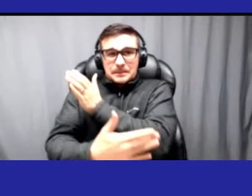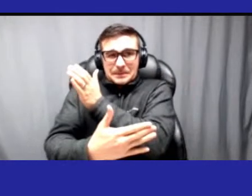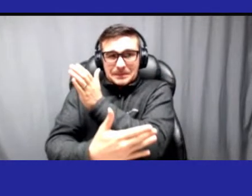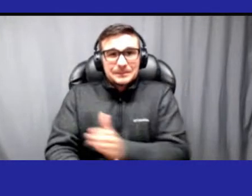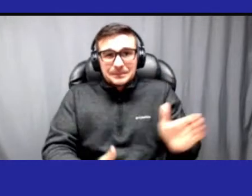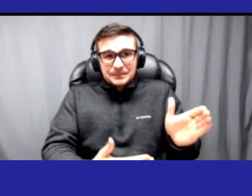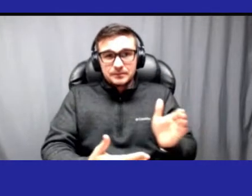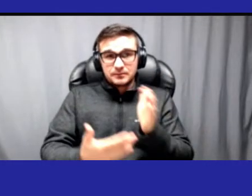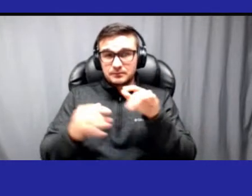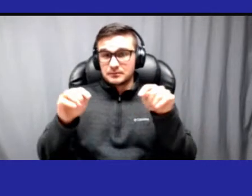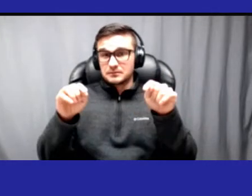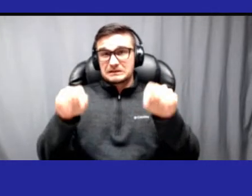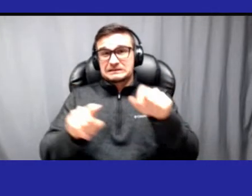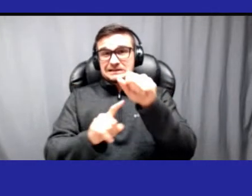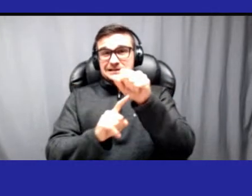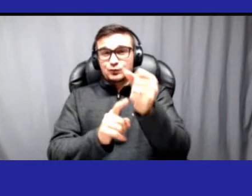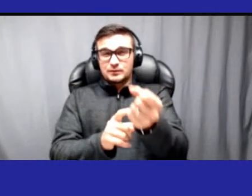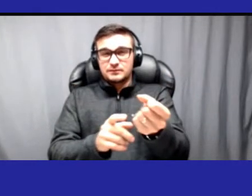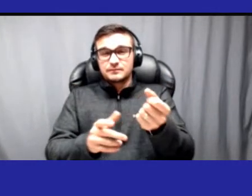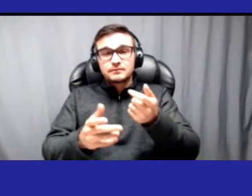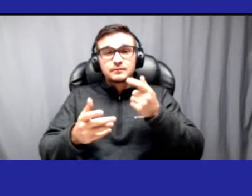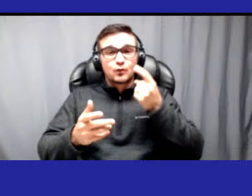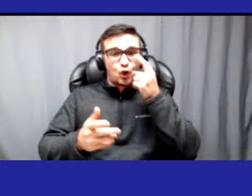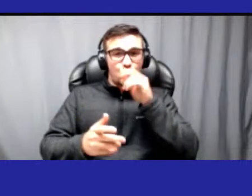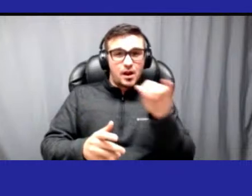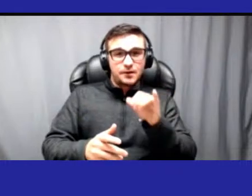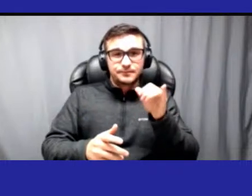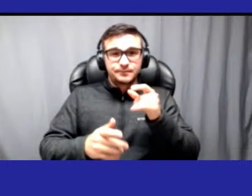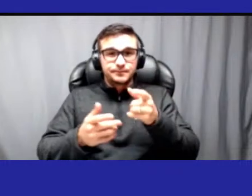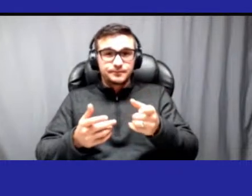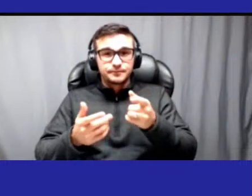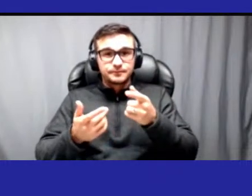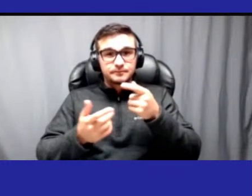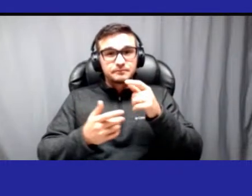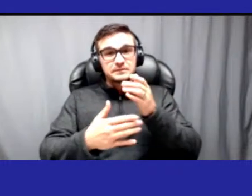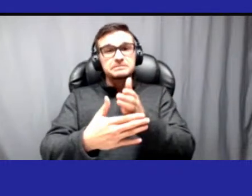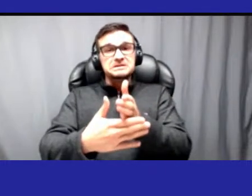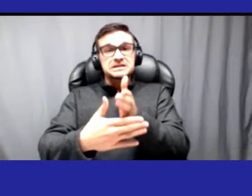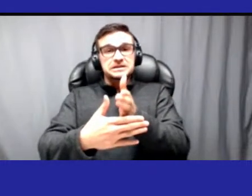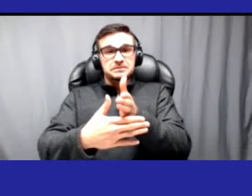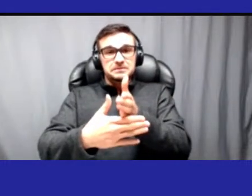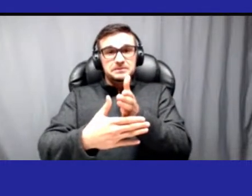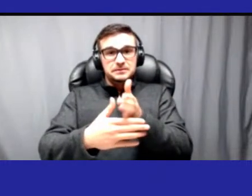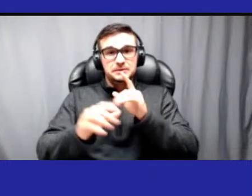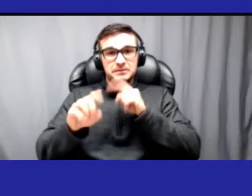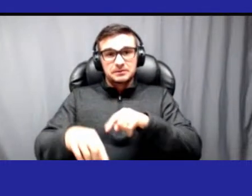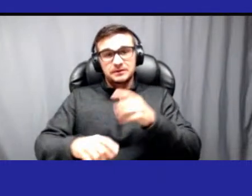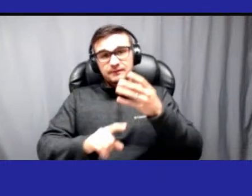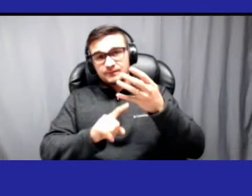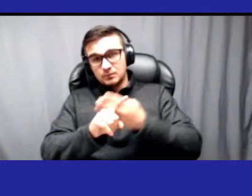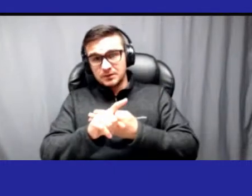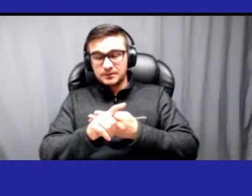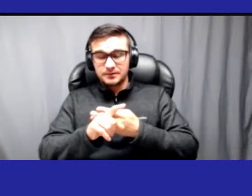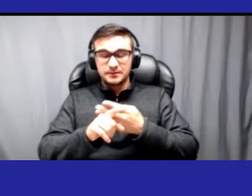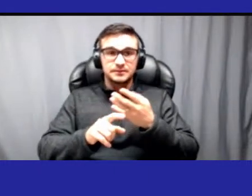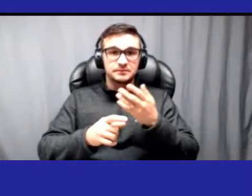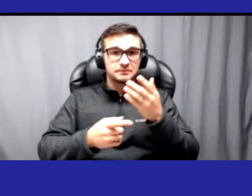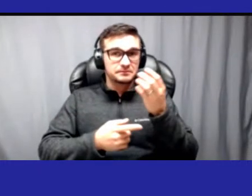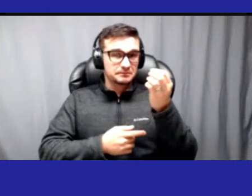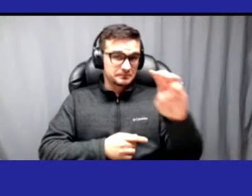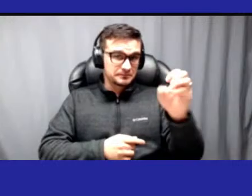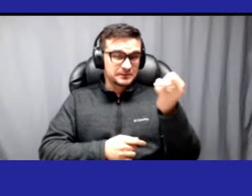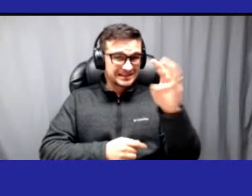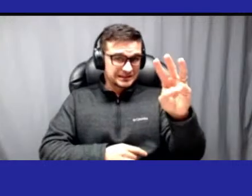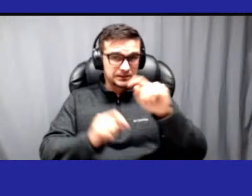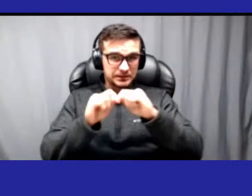sort of, what does it look like to have a series of sort of medium-sized responses? So about a 4-month response, 16 teams, every year